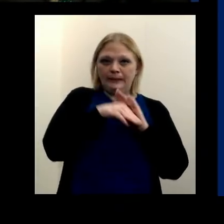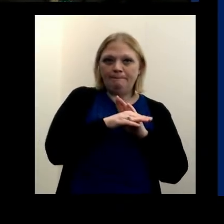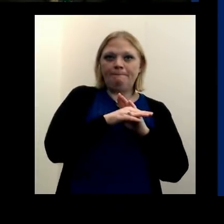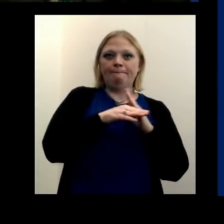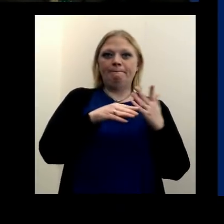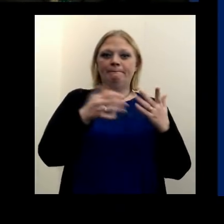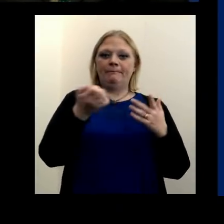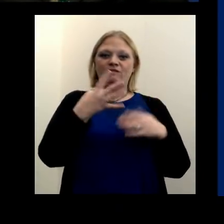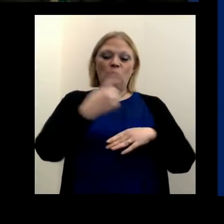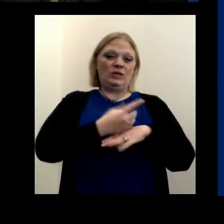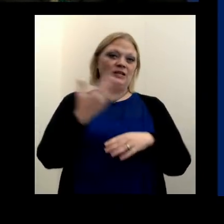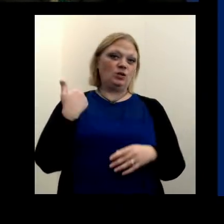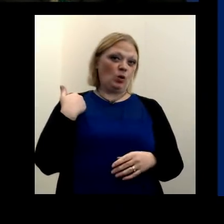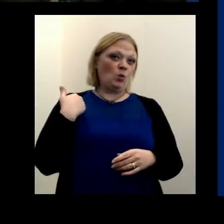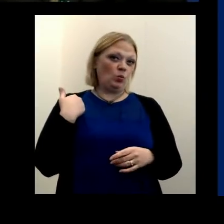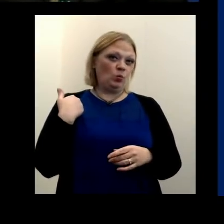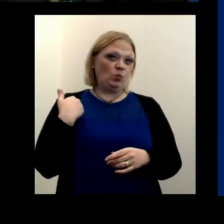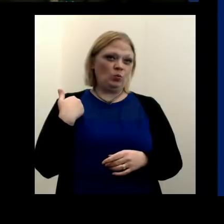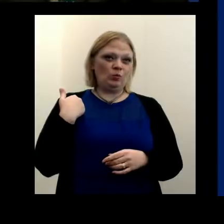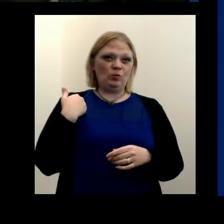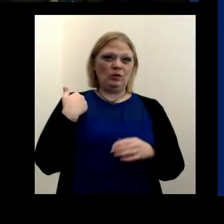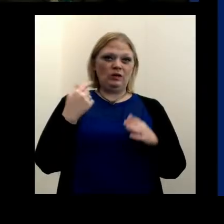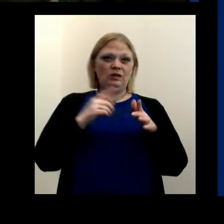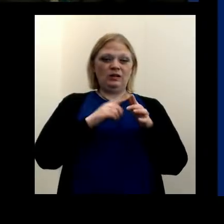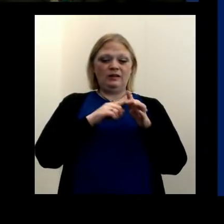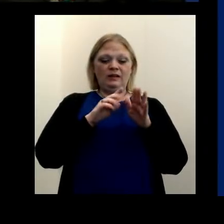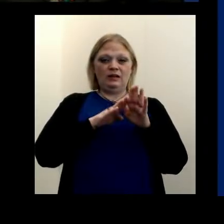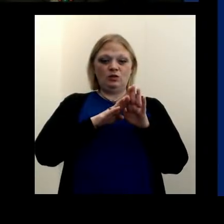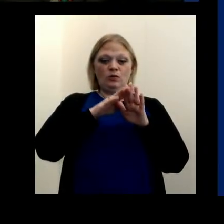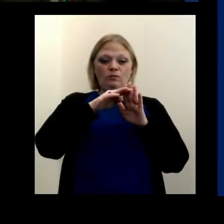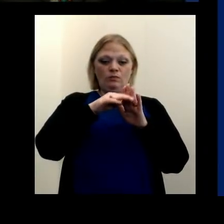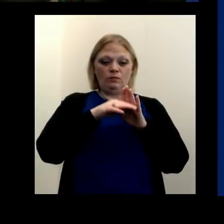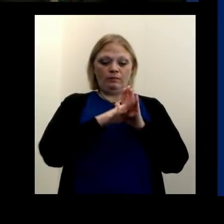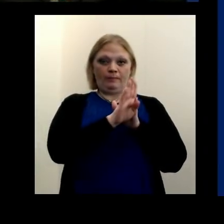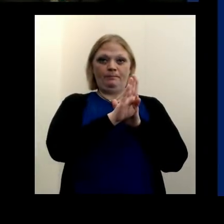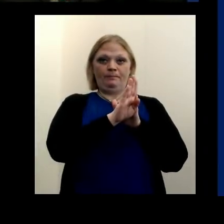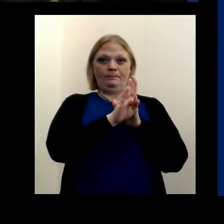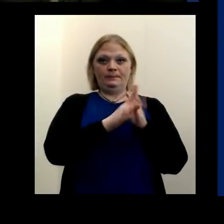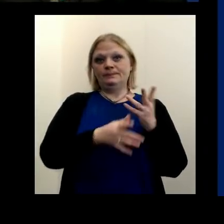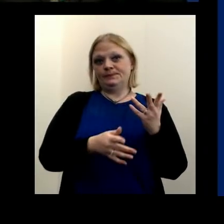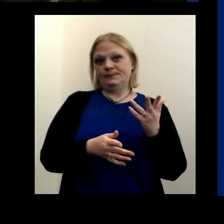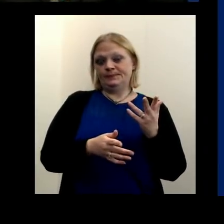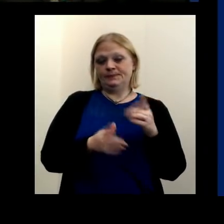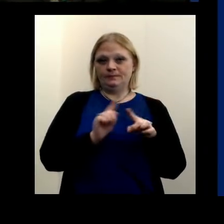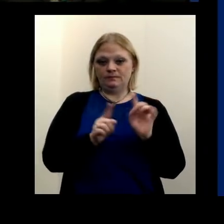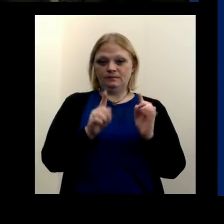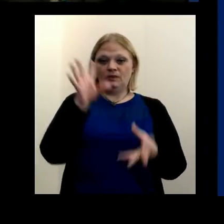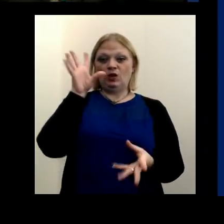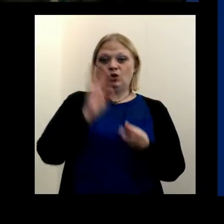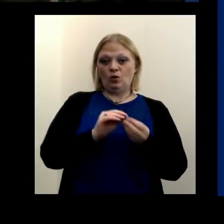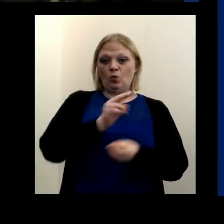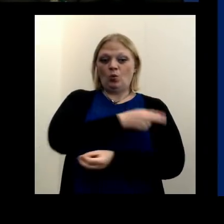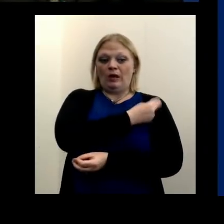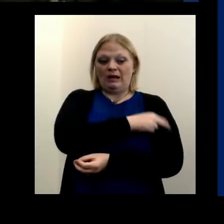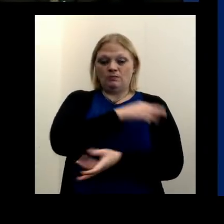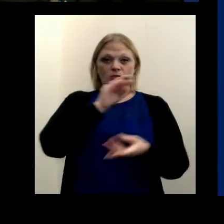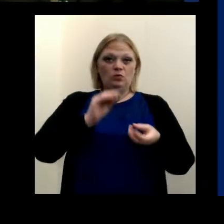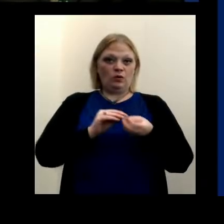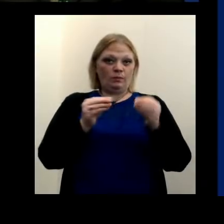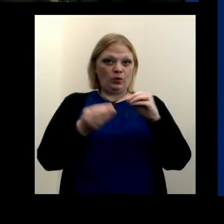days ago, a little bop up in the last day's report. But the total hospitalization